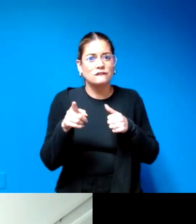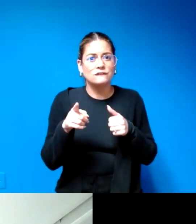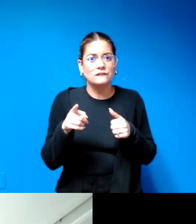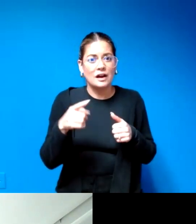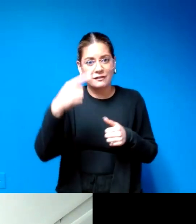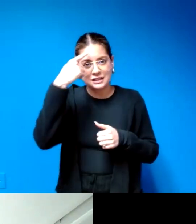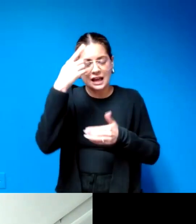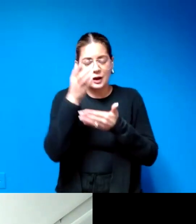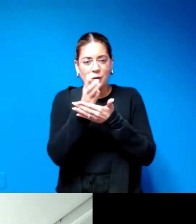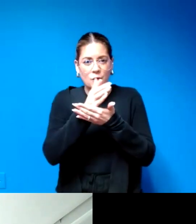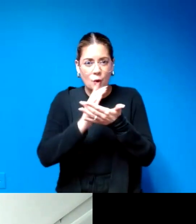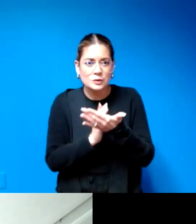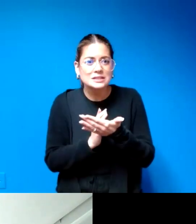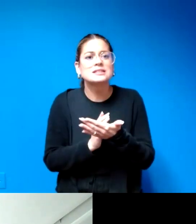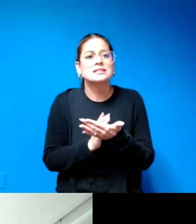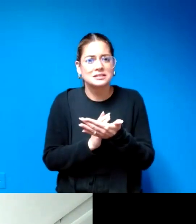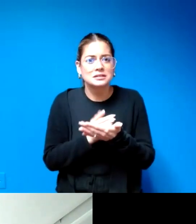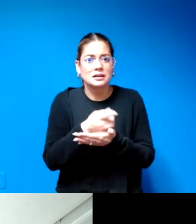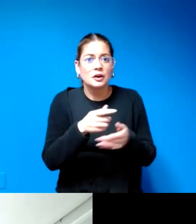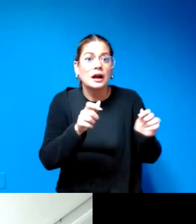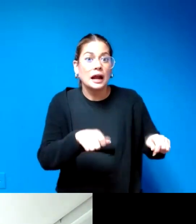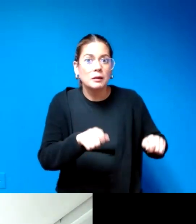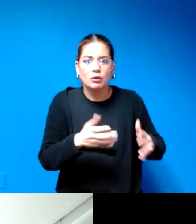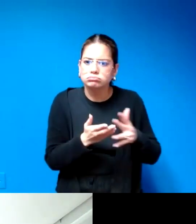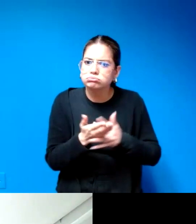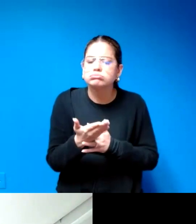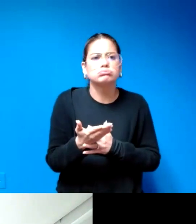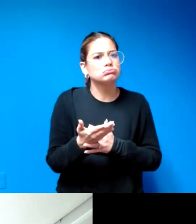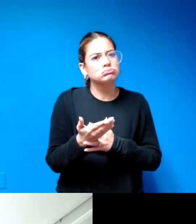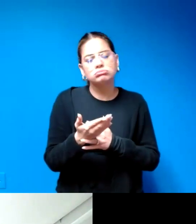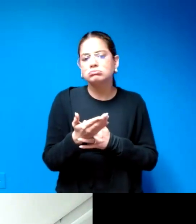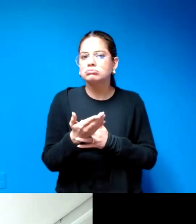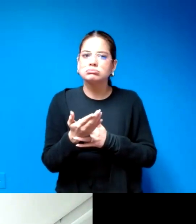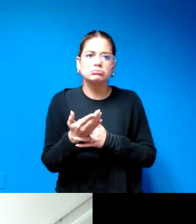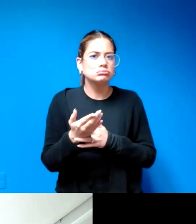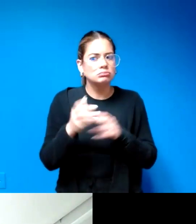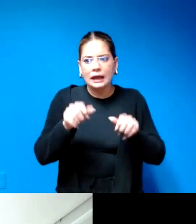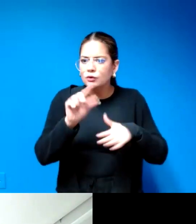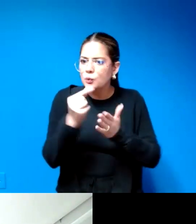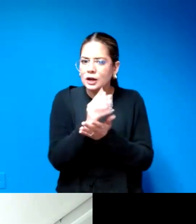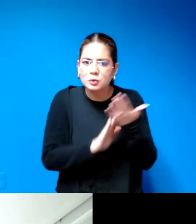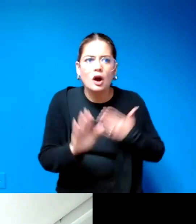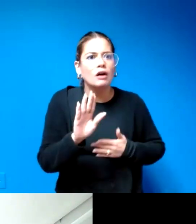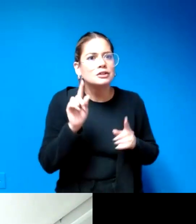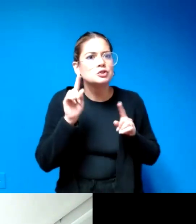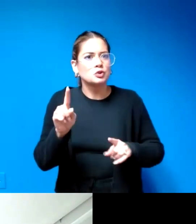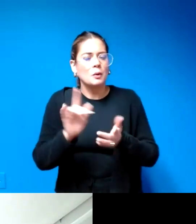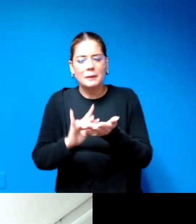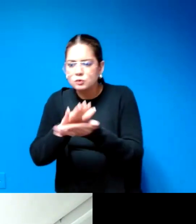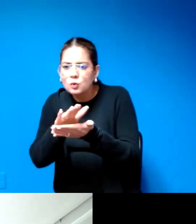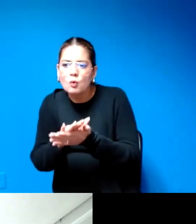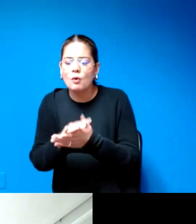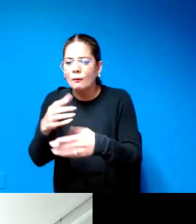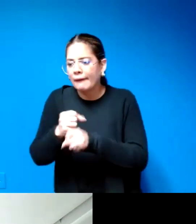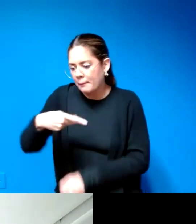have psychosis, who are able to make it through college and medical school or a